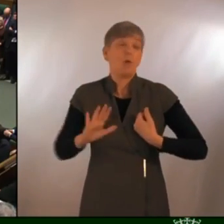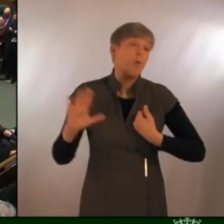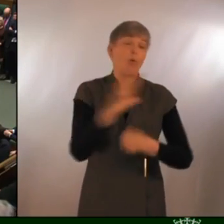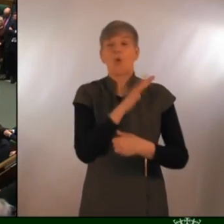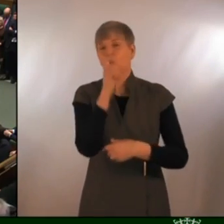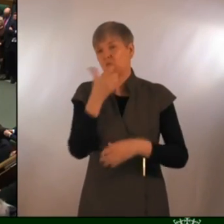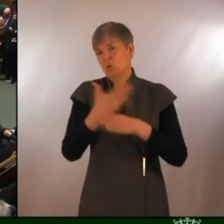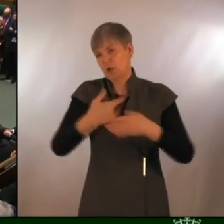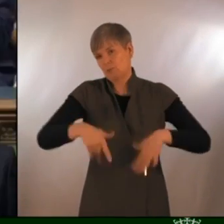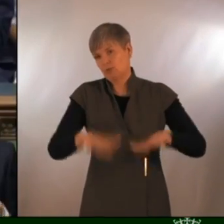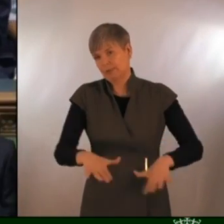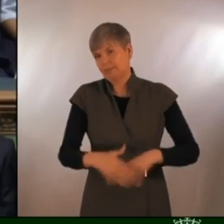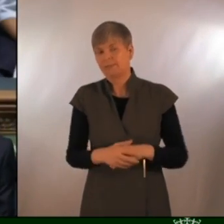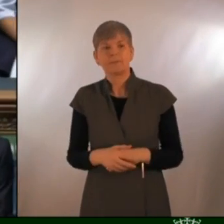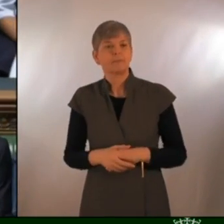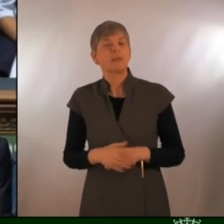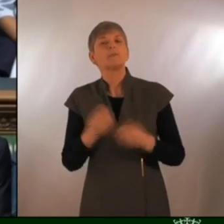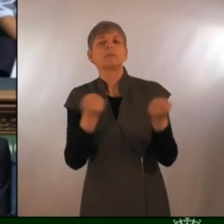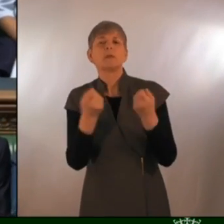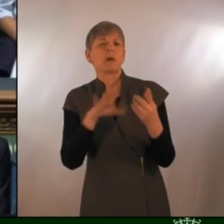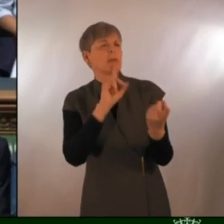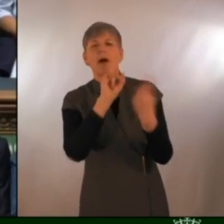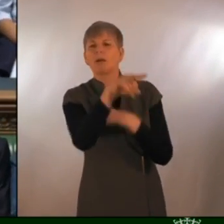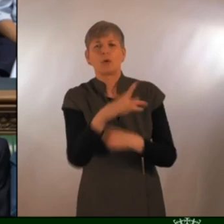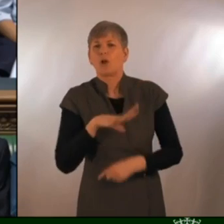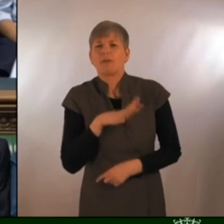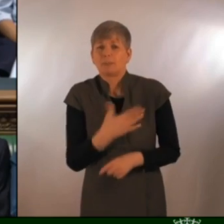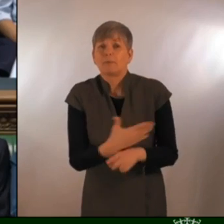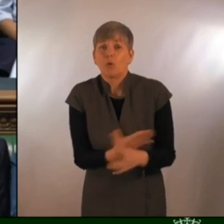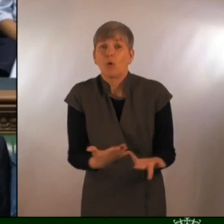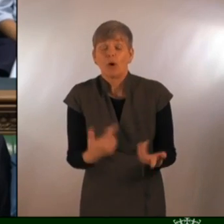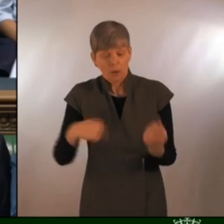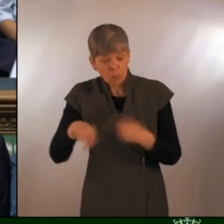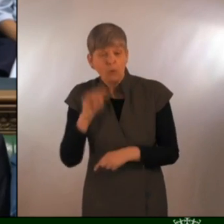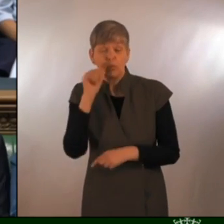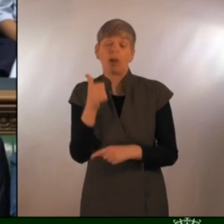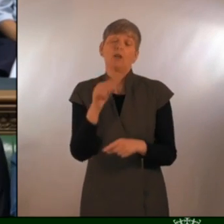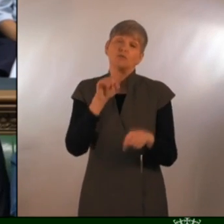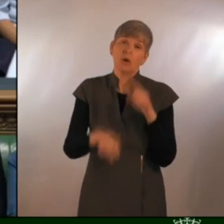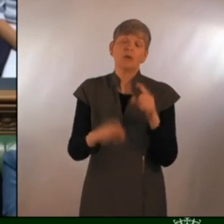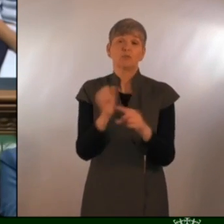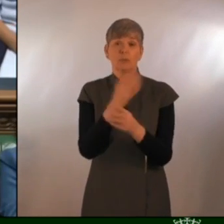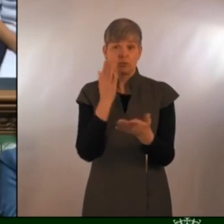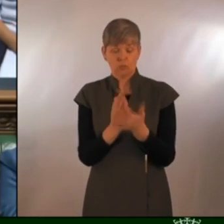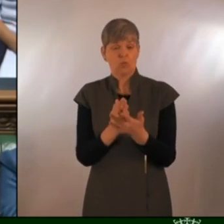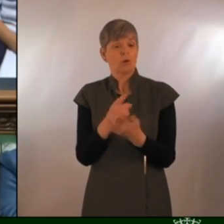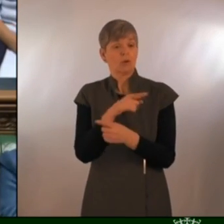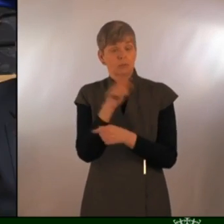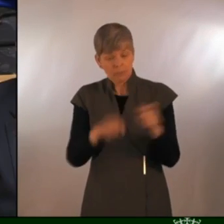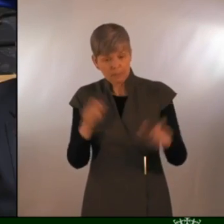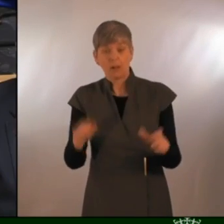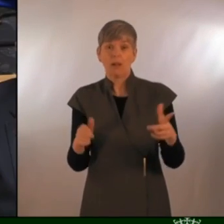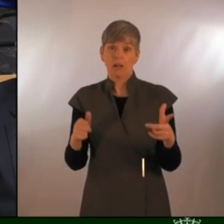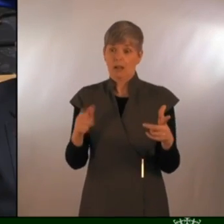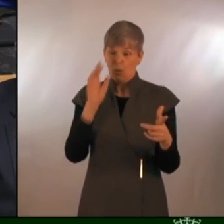Speaker, I've answered the right honourable gentleman earlier on. We will do everything we can to ensure that people get protected throughout this outbreak